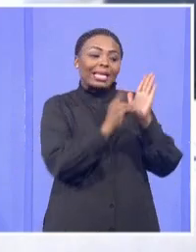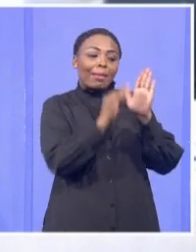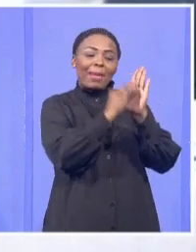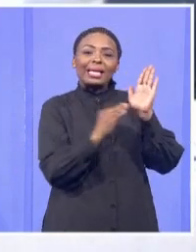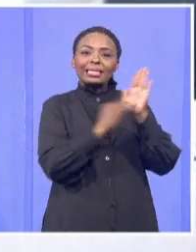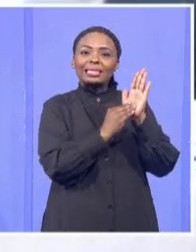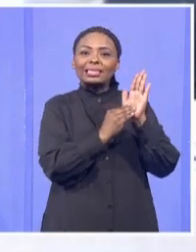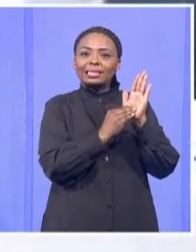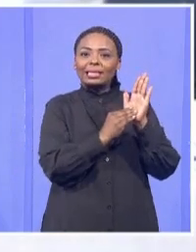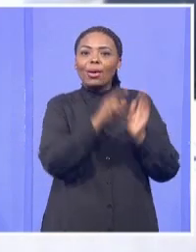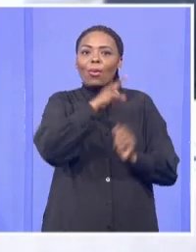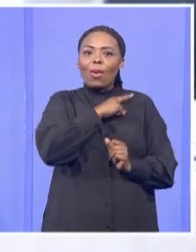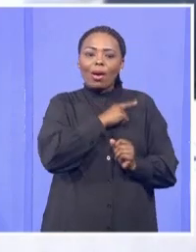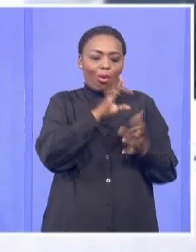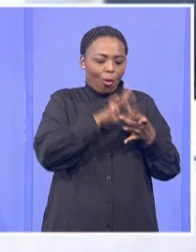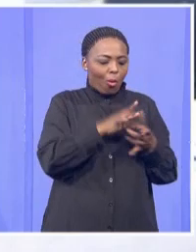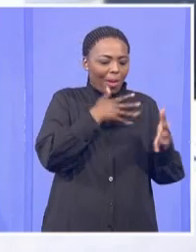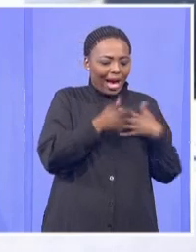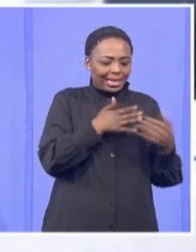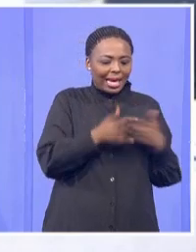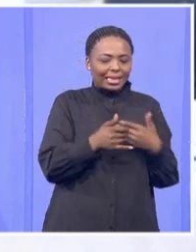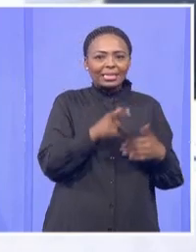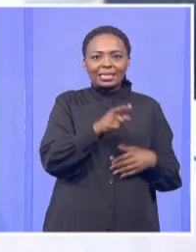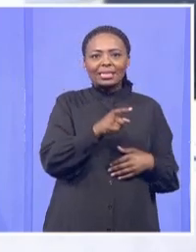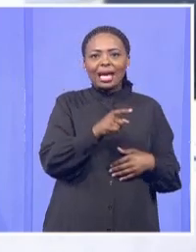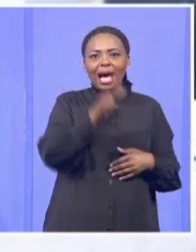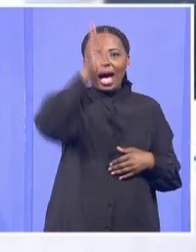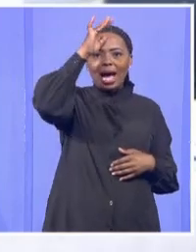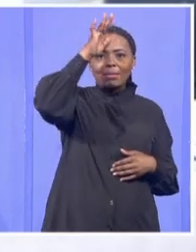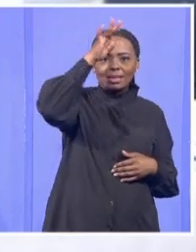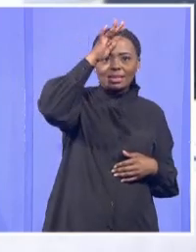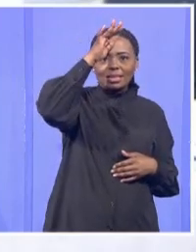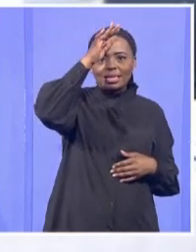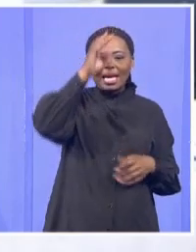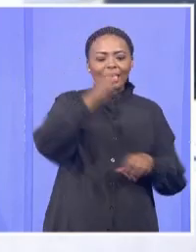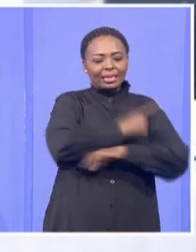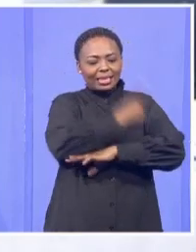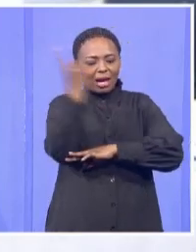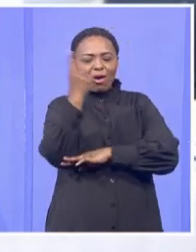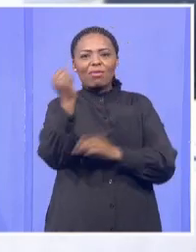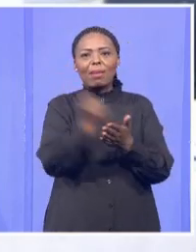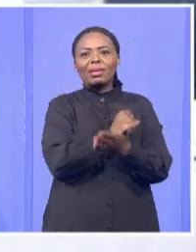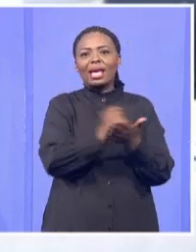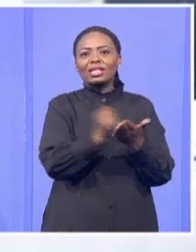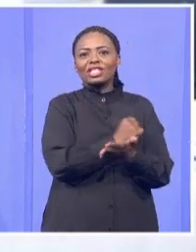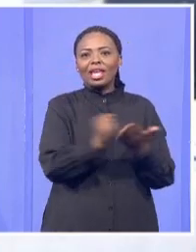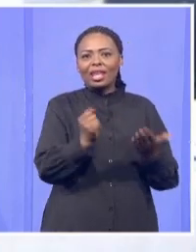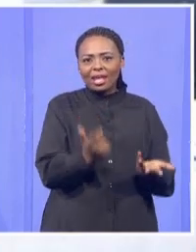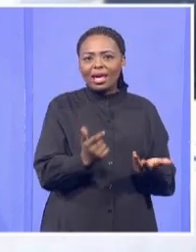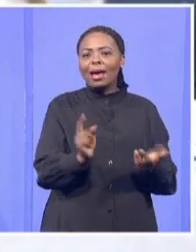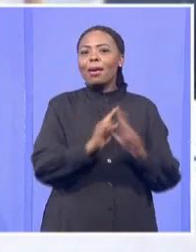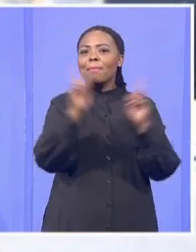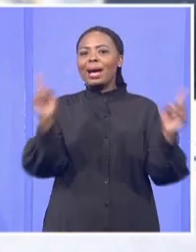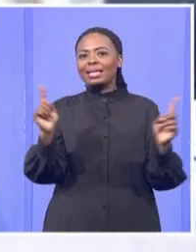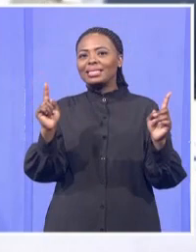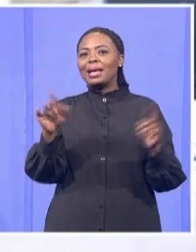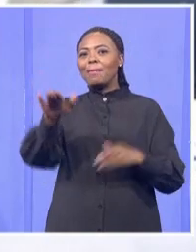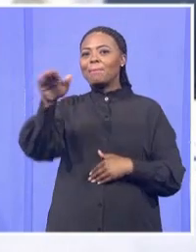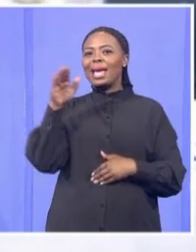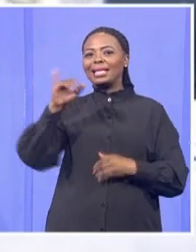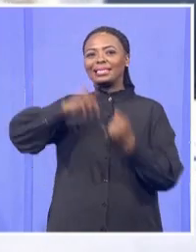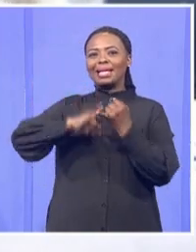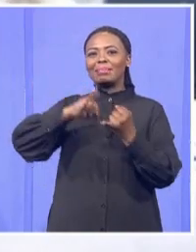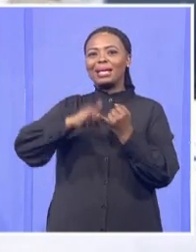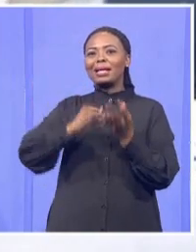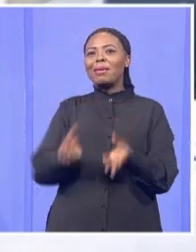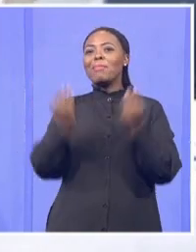in Alberton on the day of application, but your home address in terms of your bank statement is in Tembisa. It